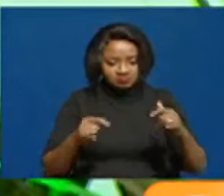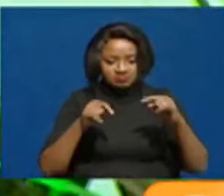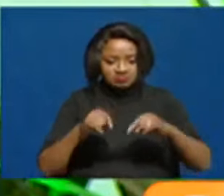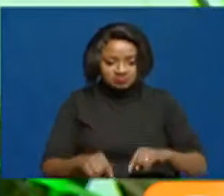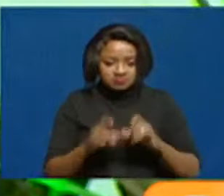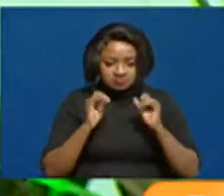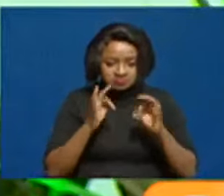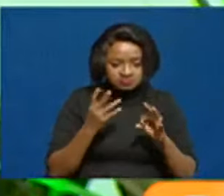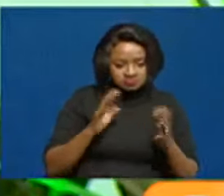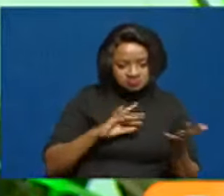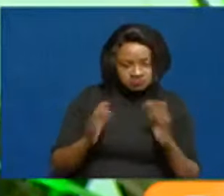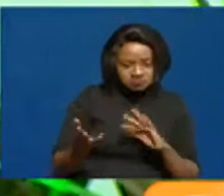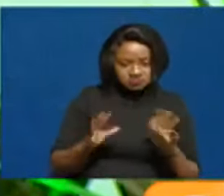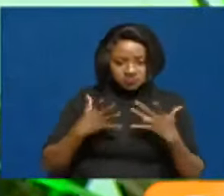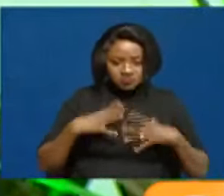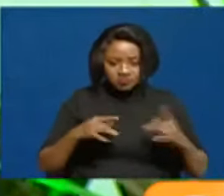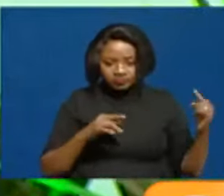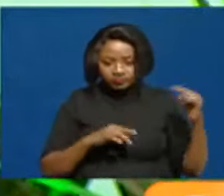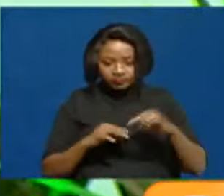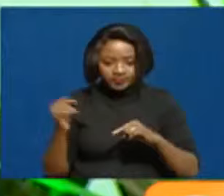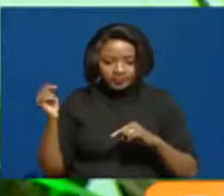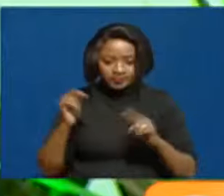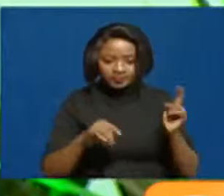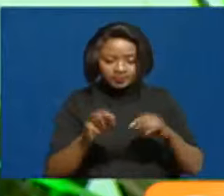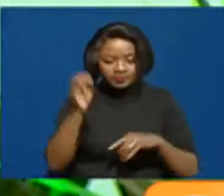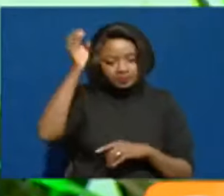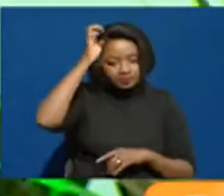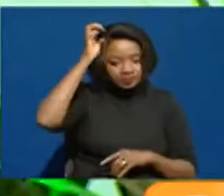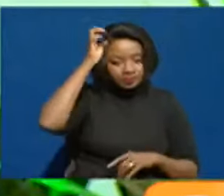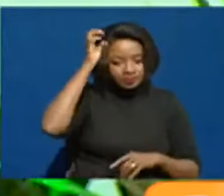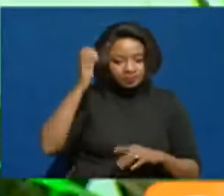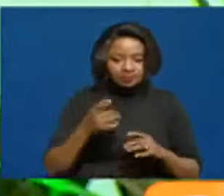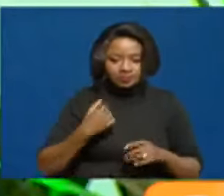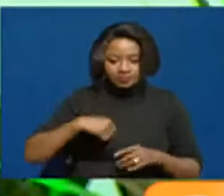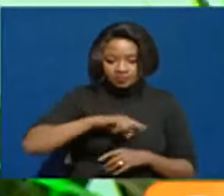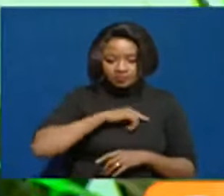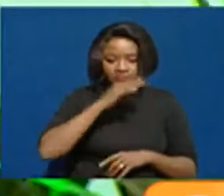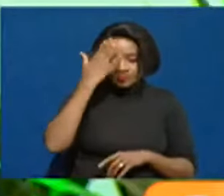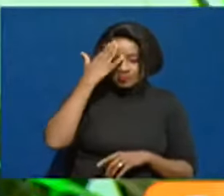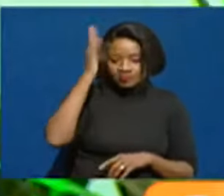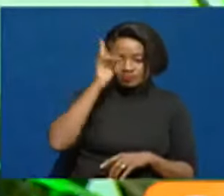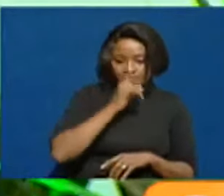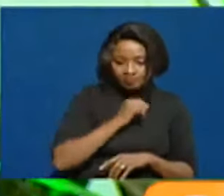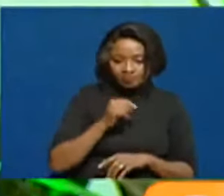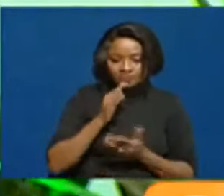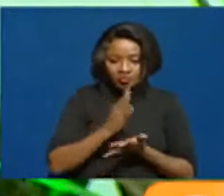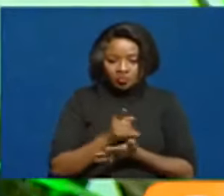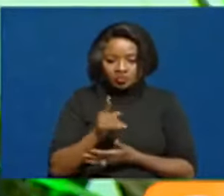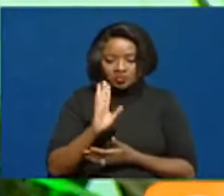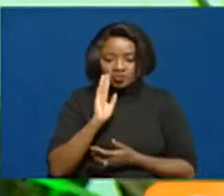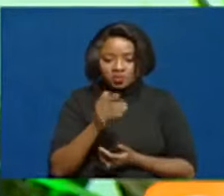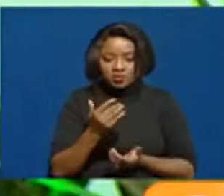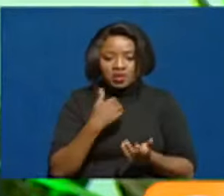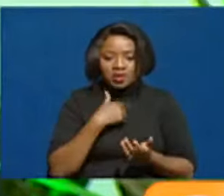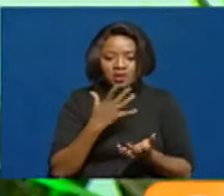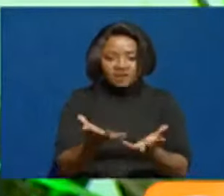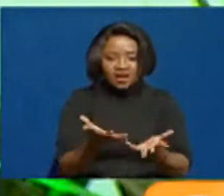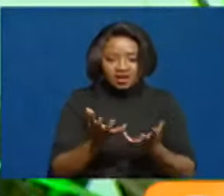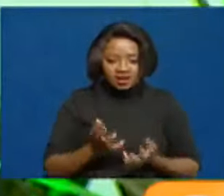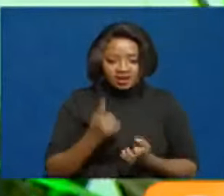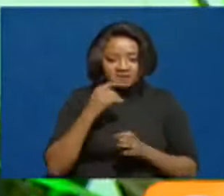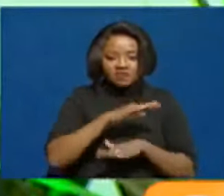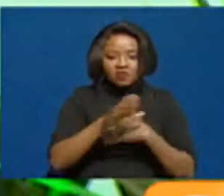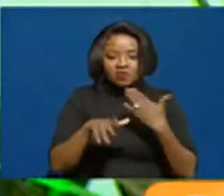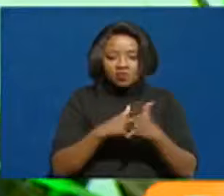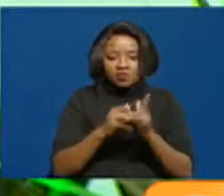people coming into Eldoret as a city. So we are aware that there's going to be need for all types of